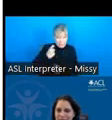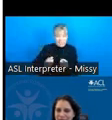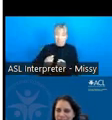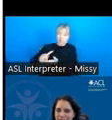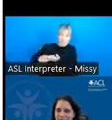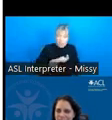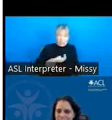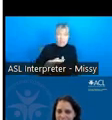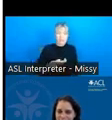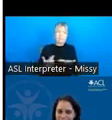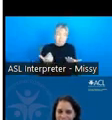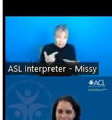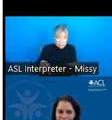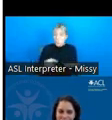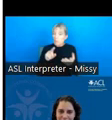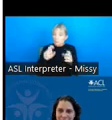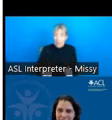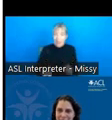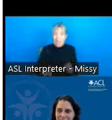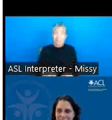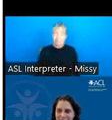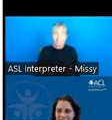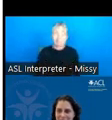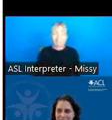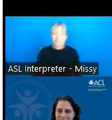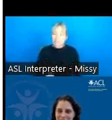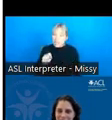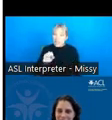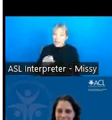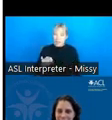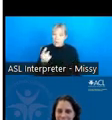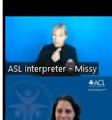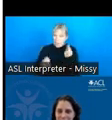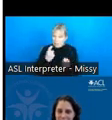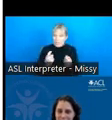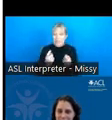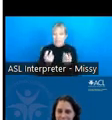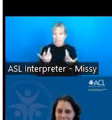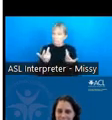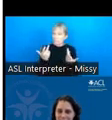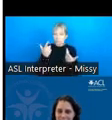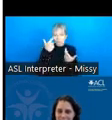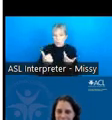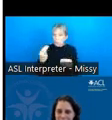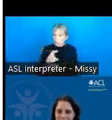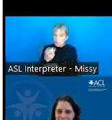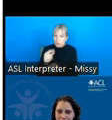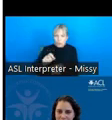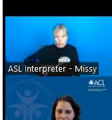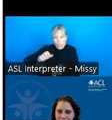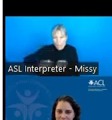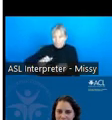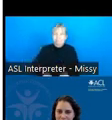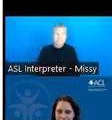discussion with the audience. So please make note of any questions that you have and use the chat as we continue